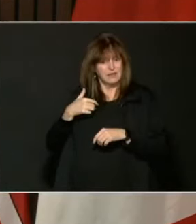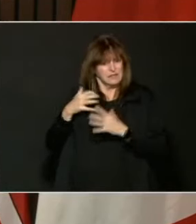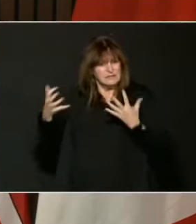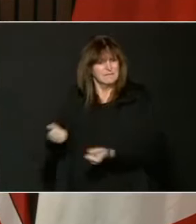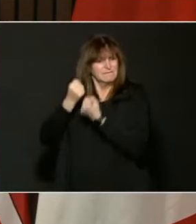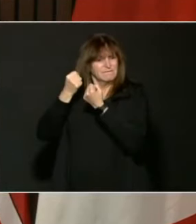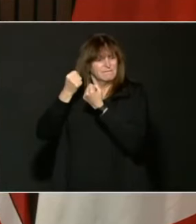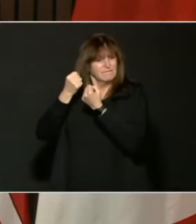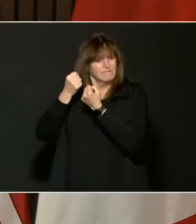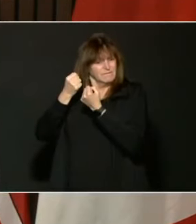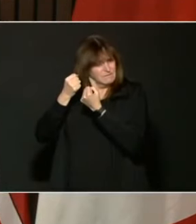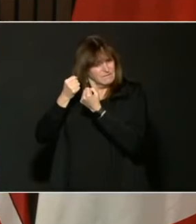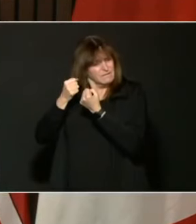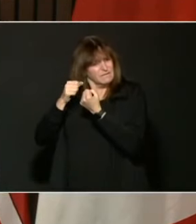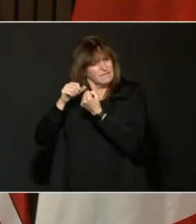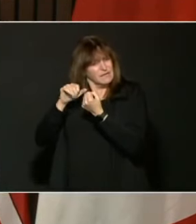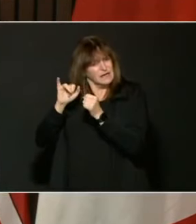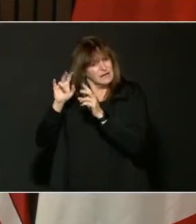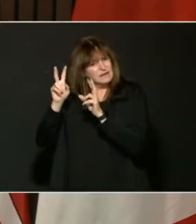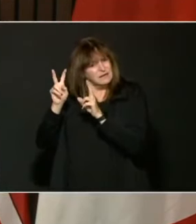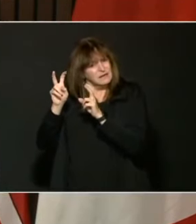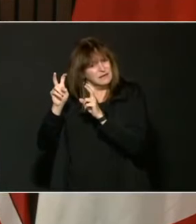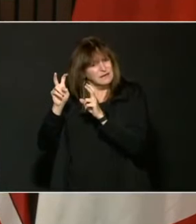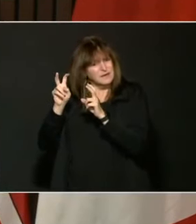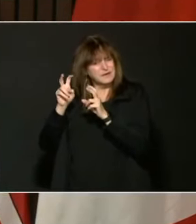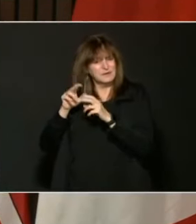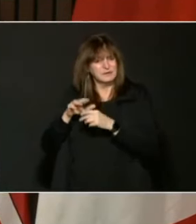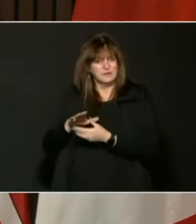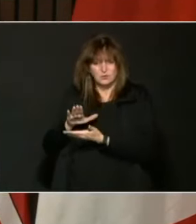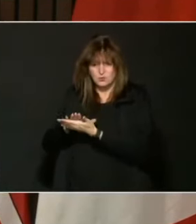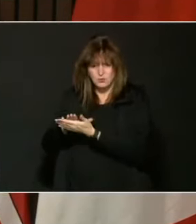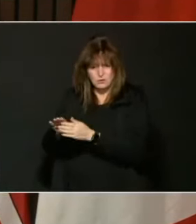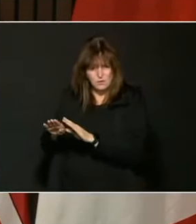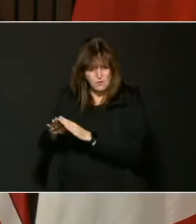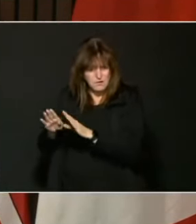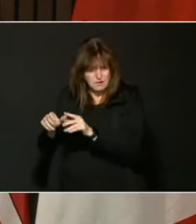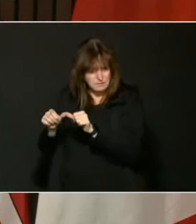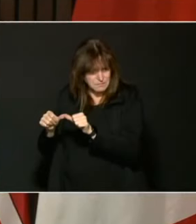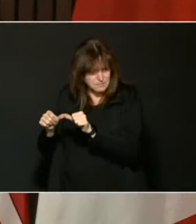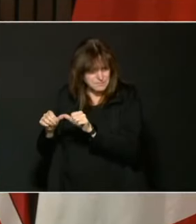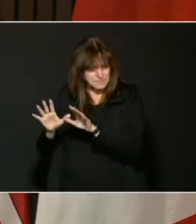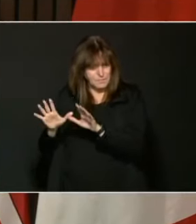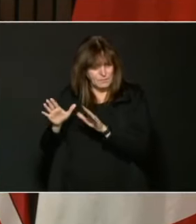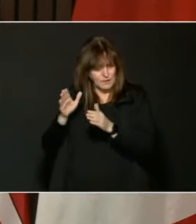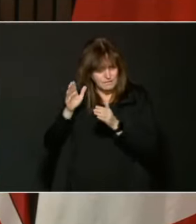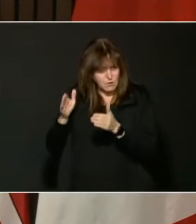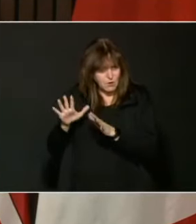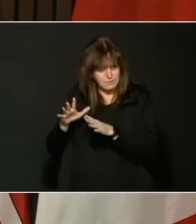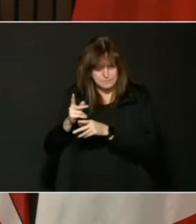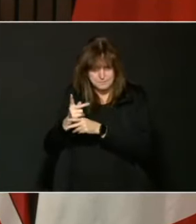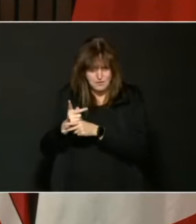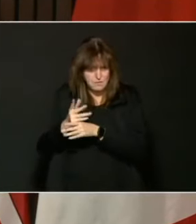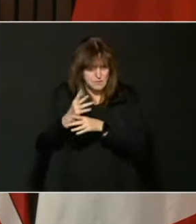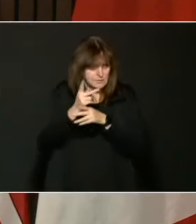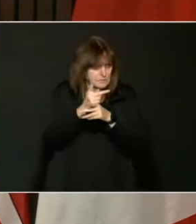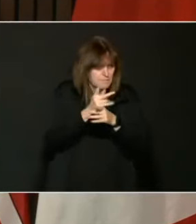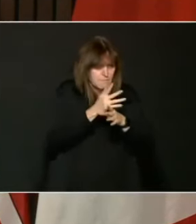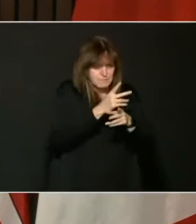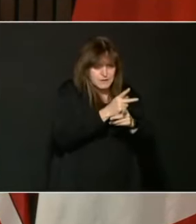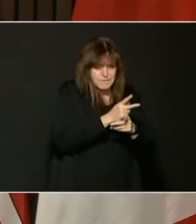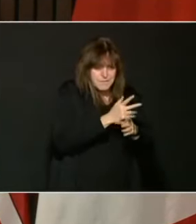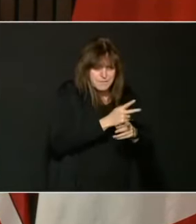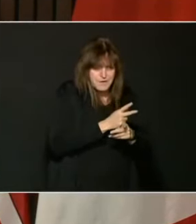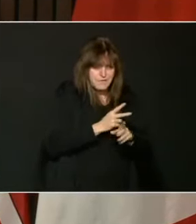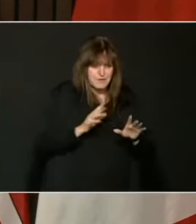remain cautious and if we keep focusing our efforts where they will have the biggest impact on hospitalizations and deaths. Slipping now will have